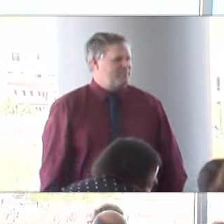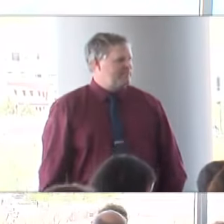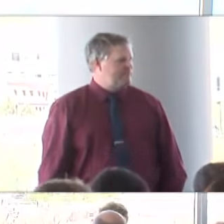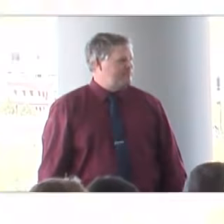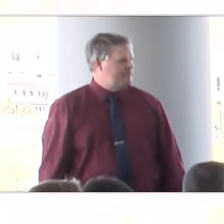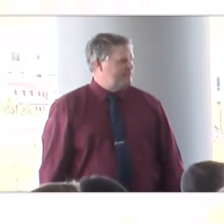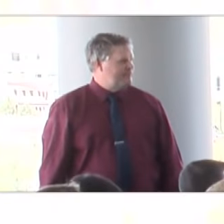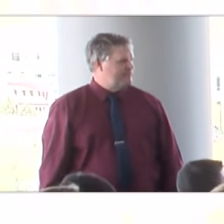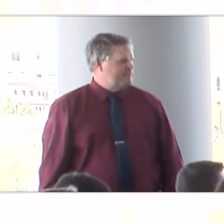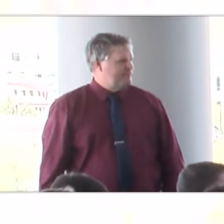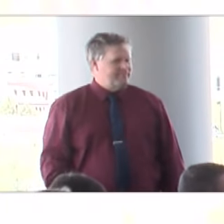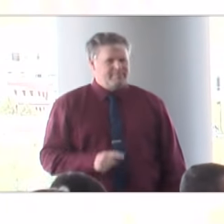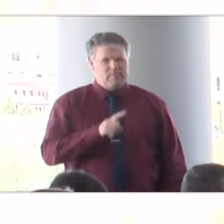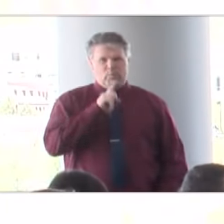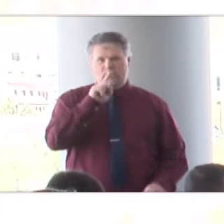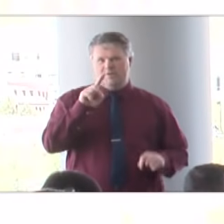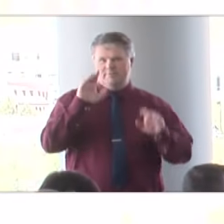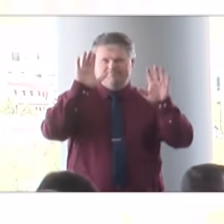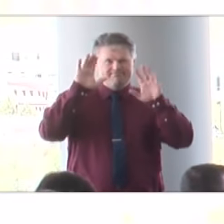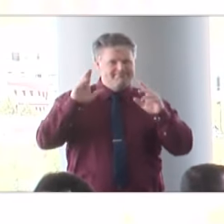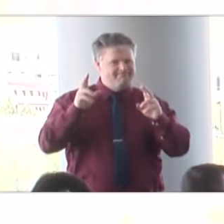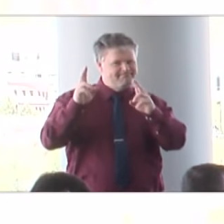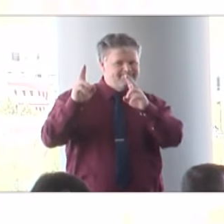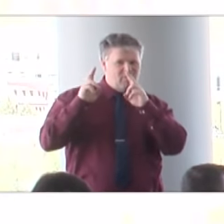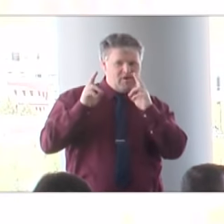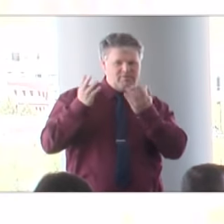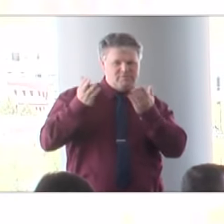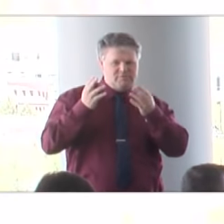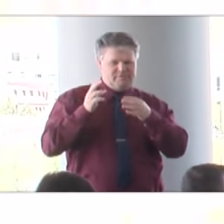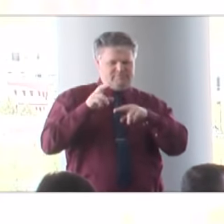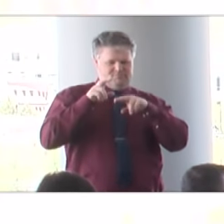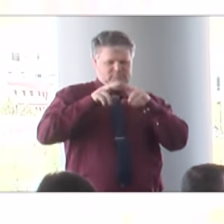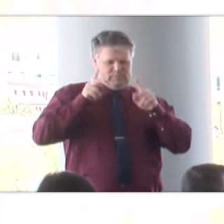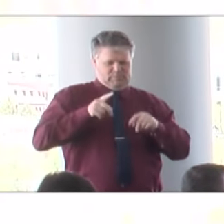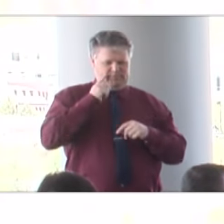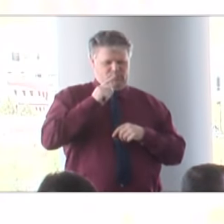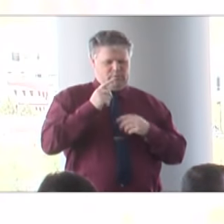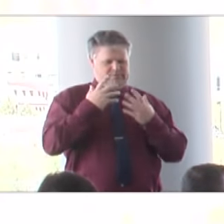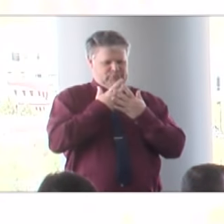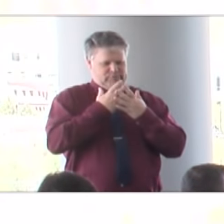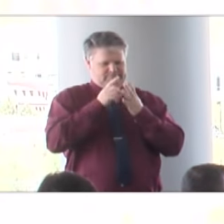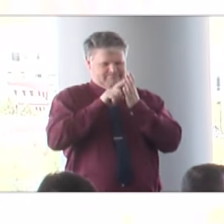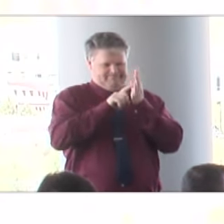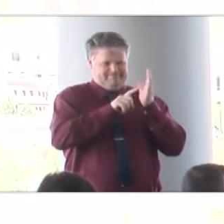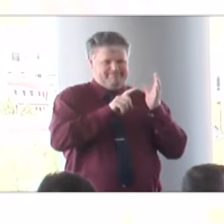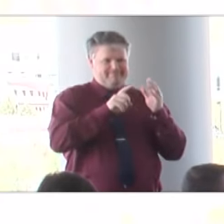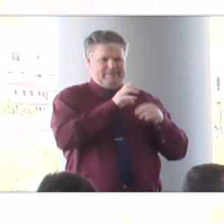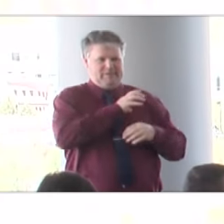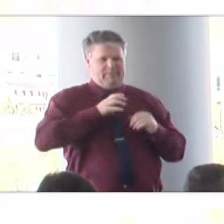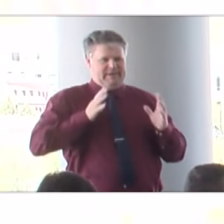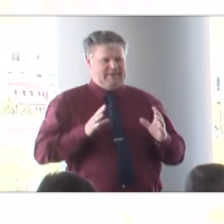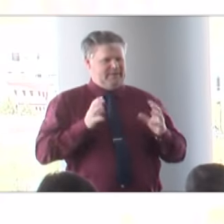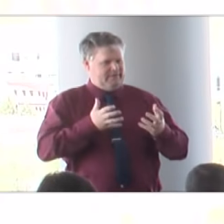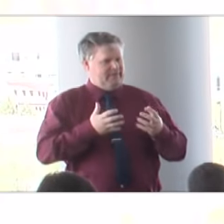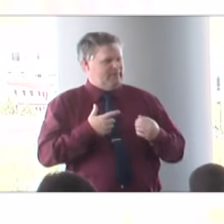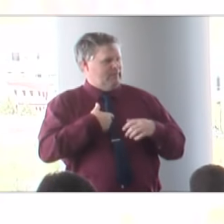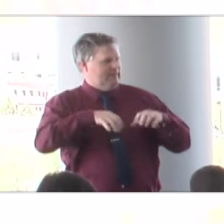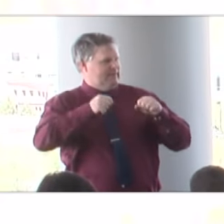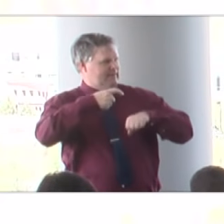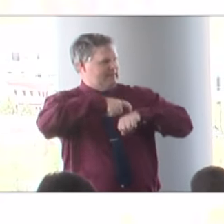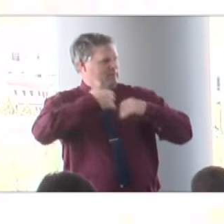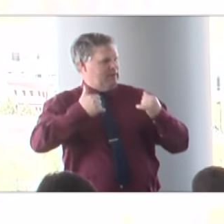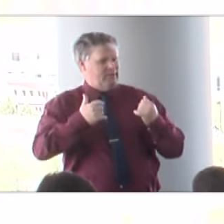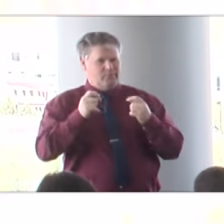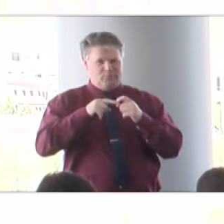It has been a tremendous honor to serve as the Chairman of the Screening Committee, and I would like to take this opportunity to acknowledge and thank and